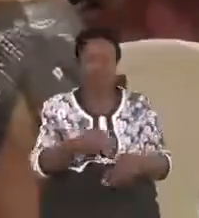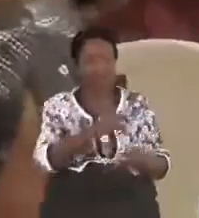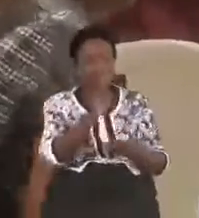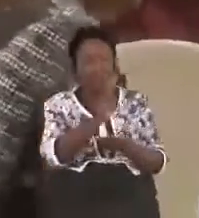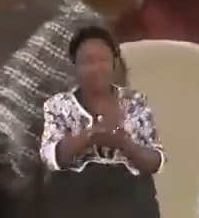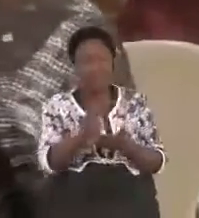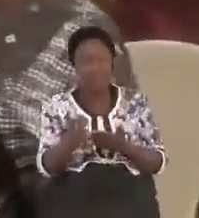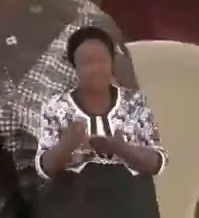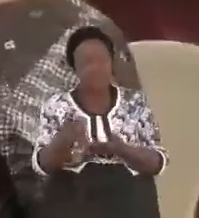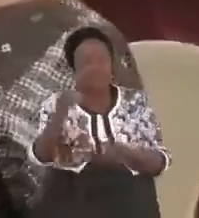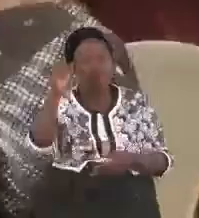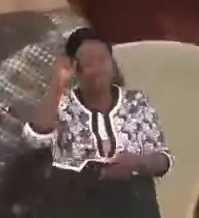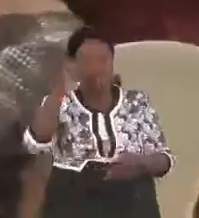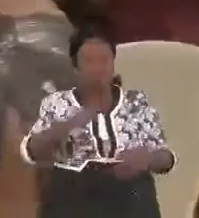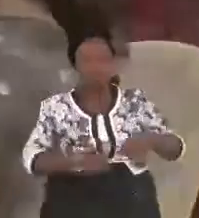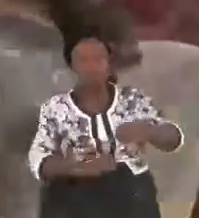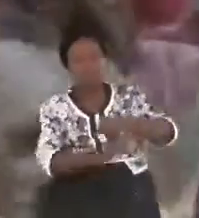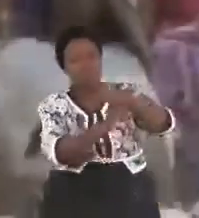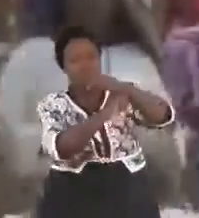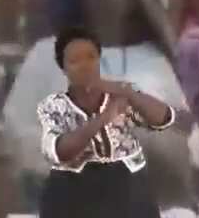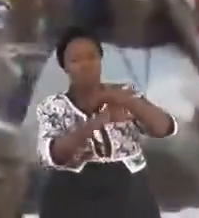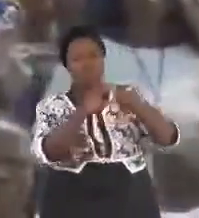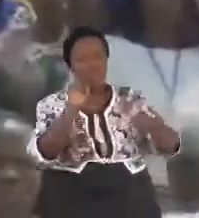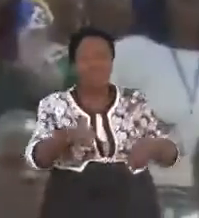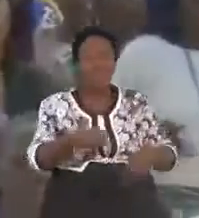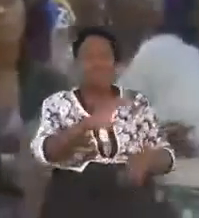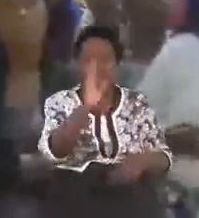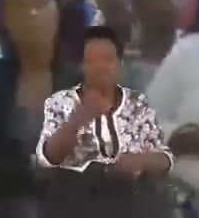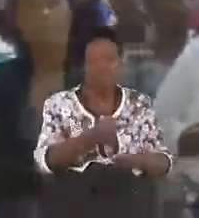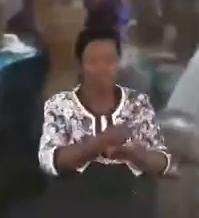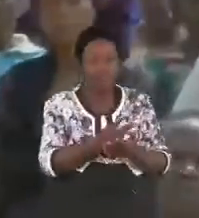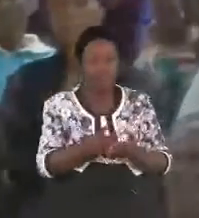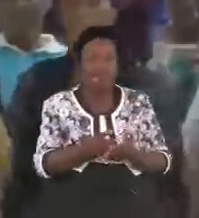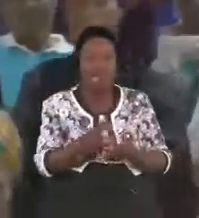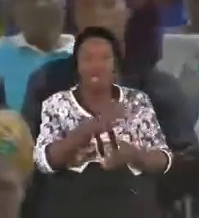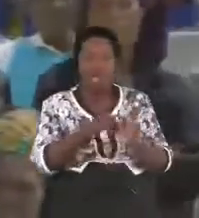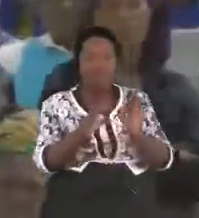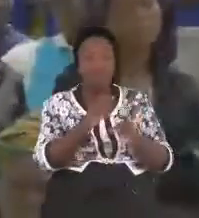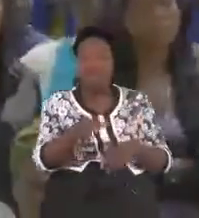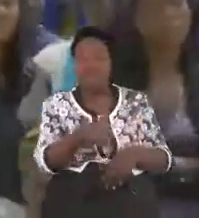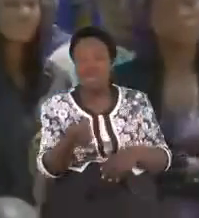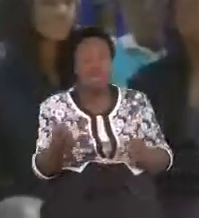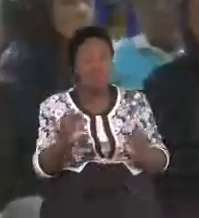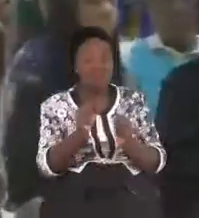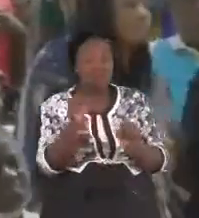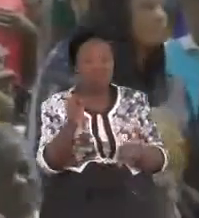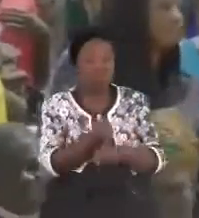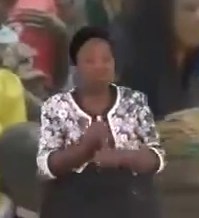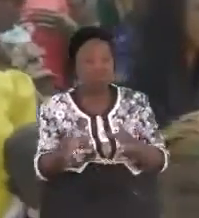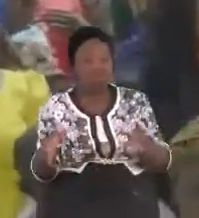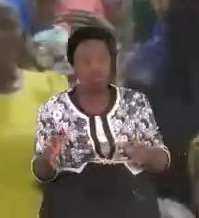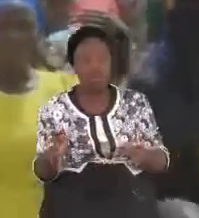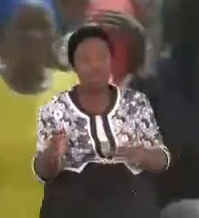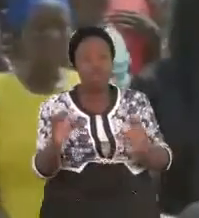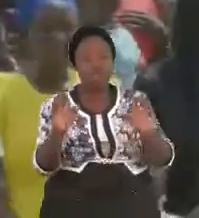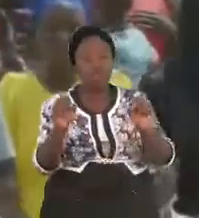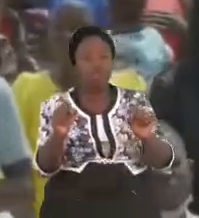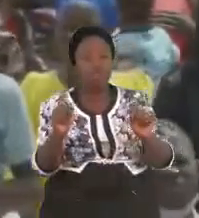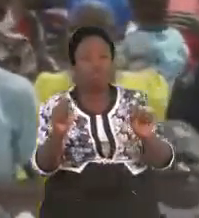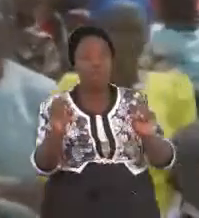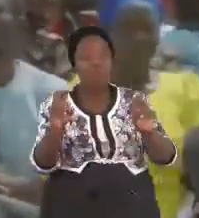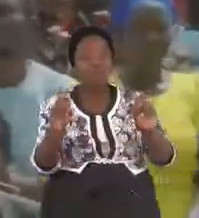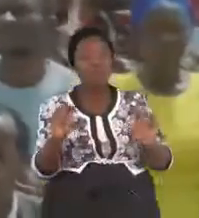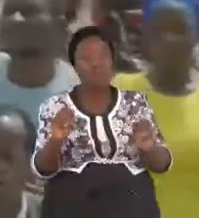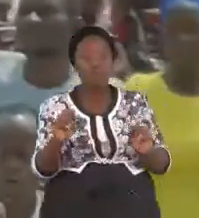fail and if there is any stone that bleed on you there it says take